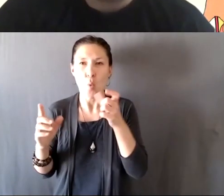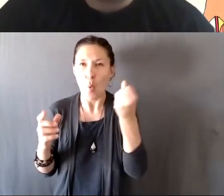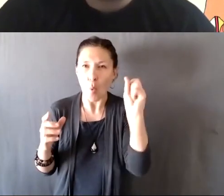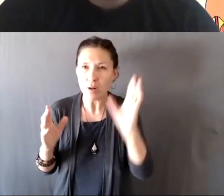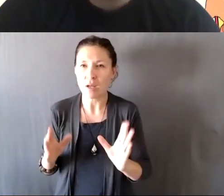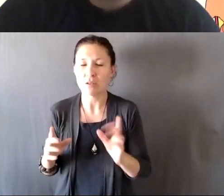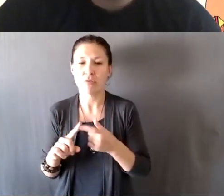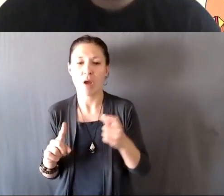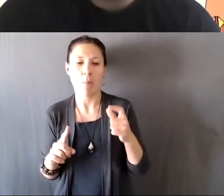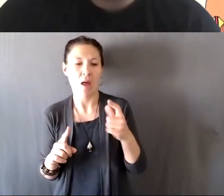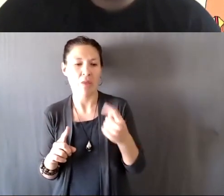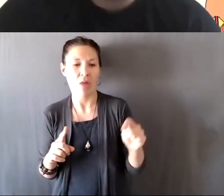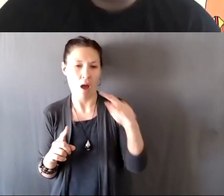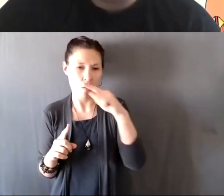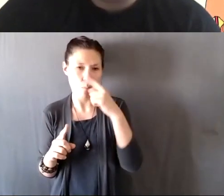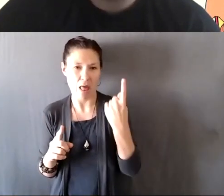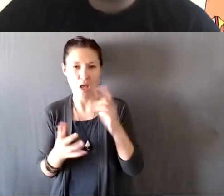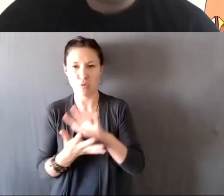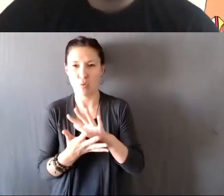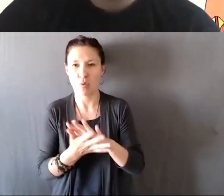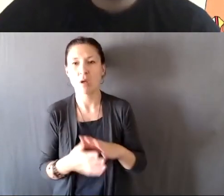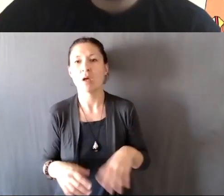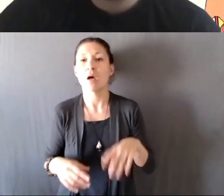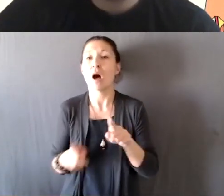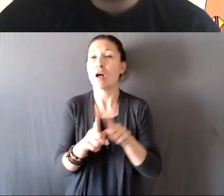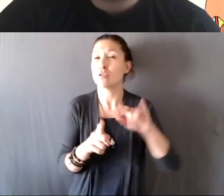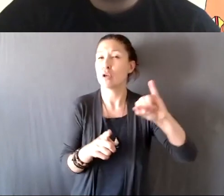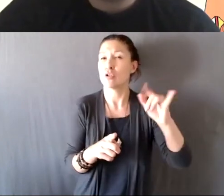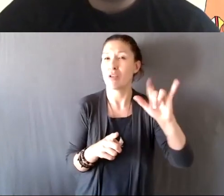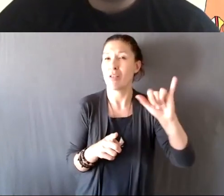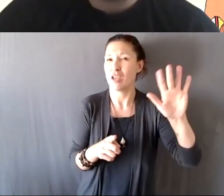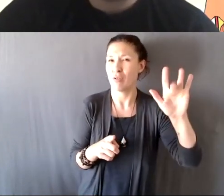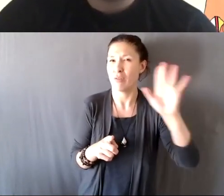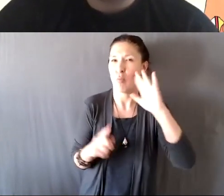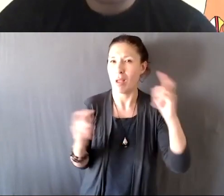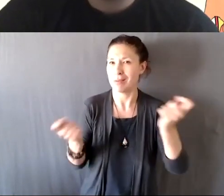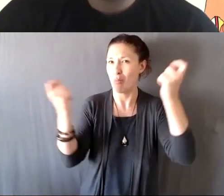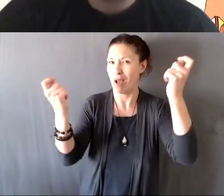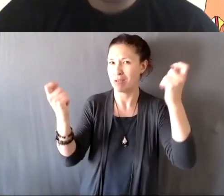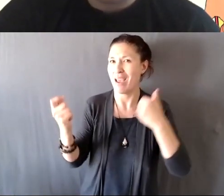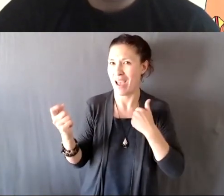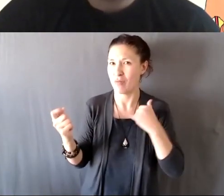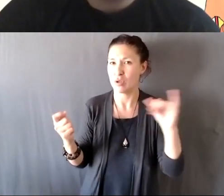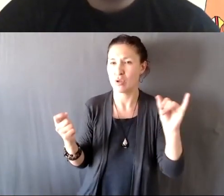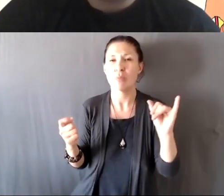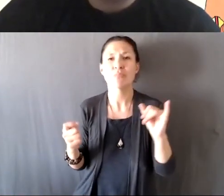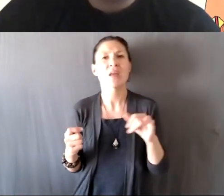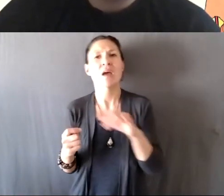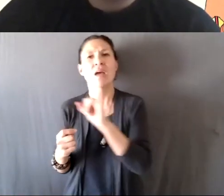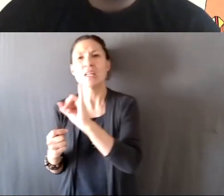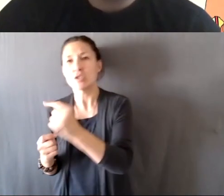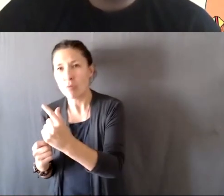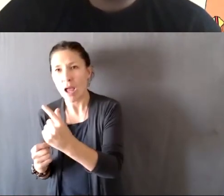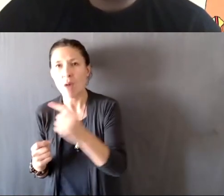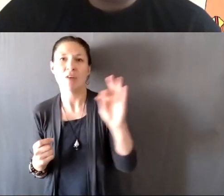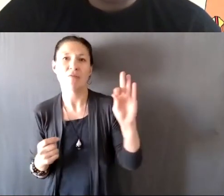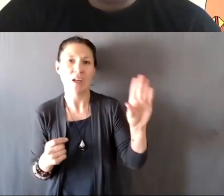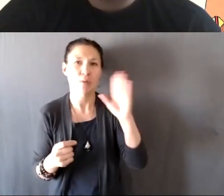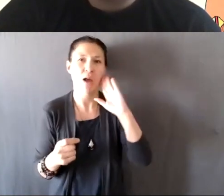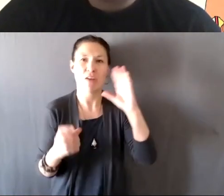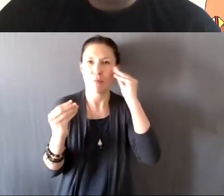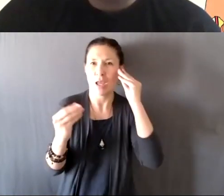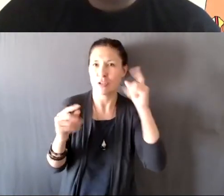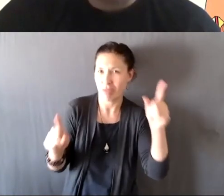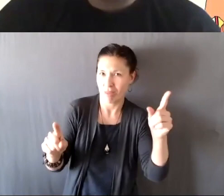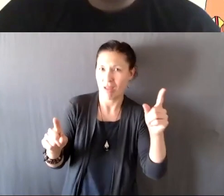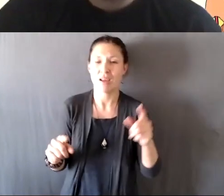we would love folks to tune into as well. You can find more information on our Facebook and Instagram. Have a wonderful Saturday, everyone. I hope